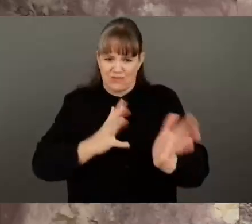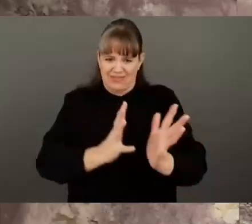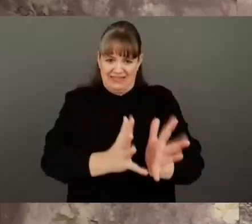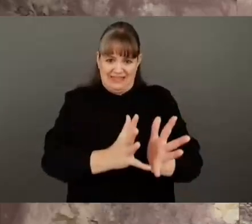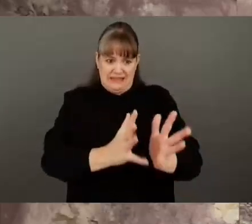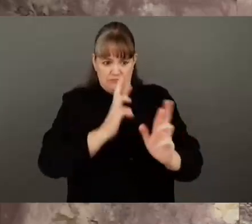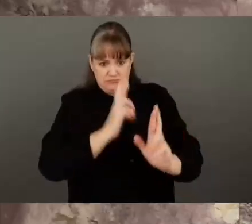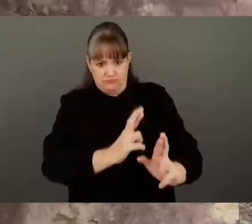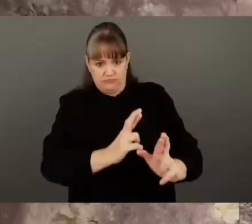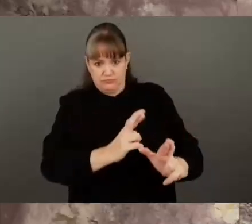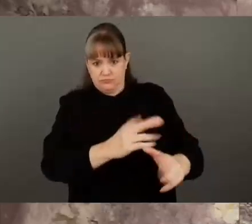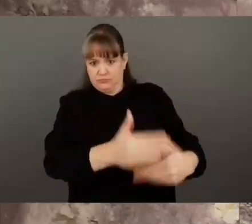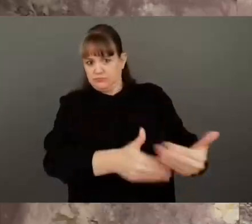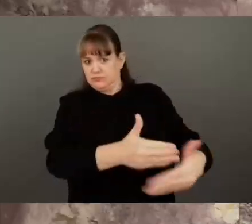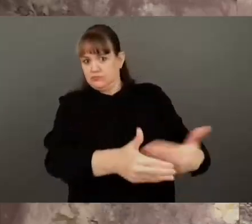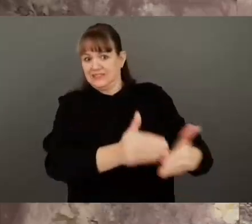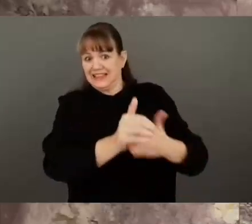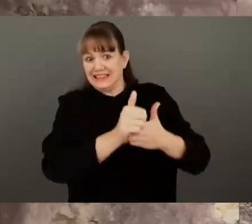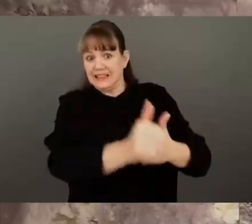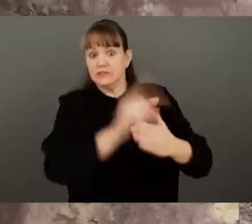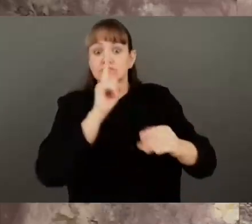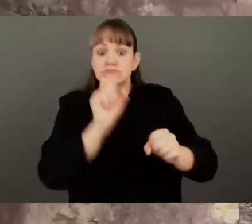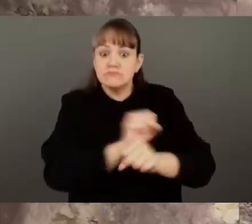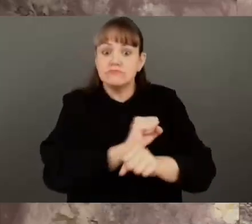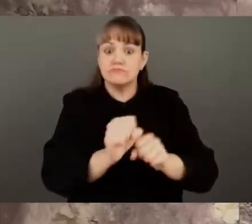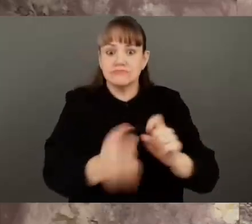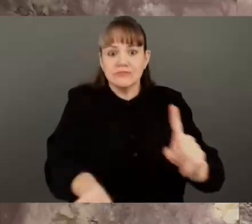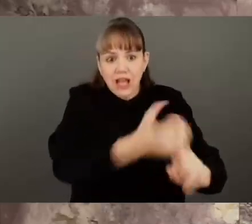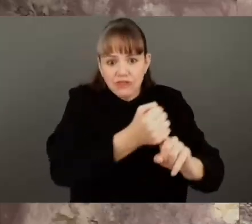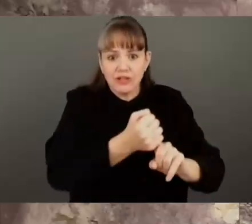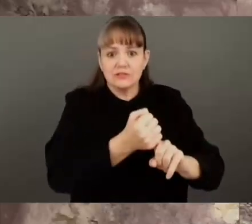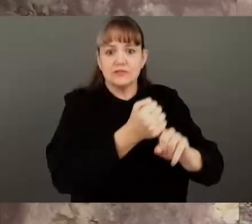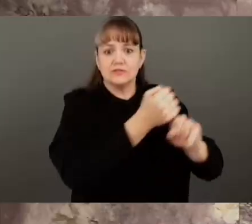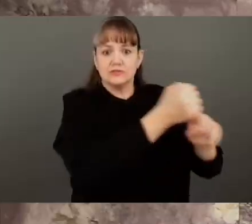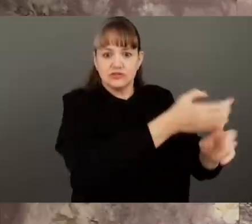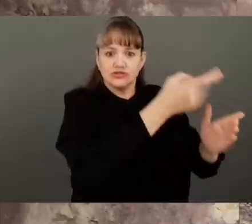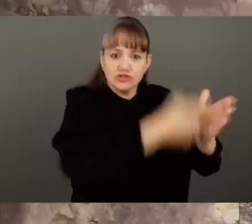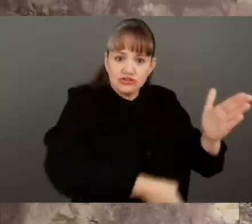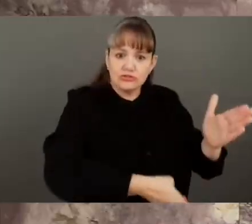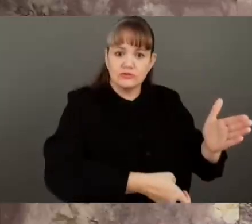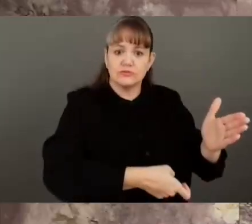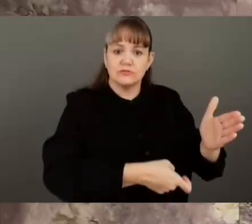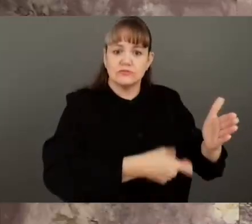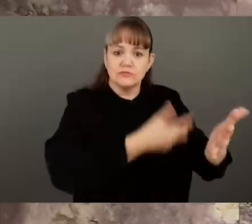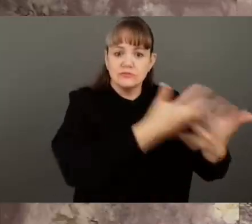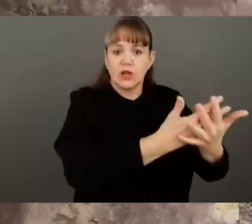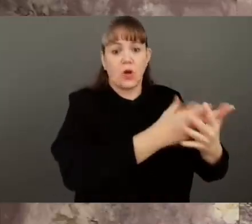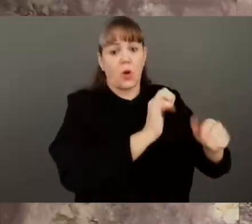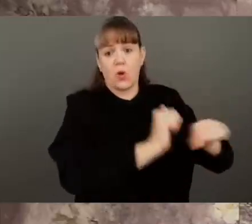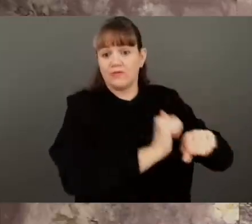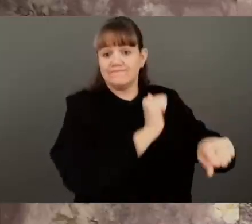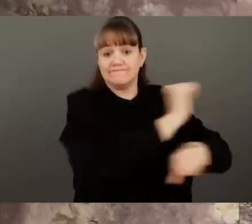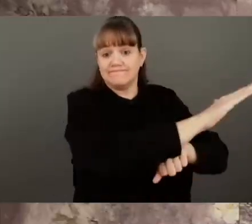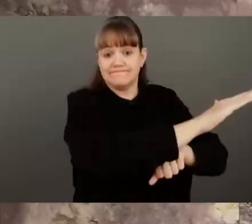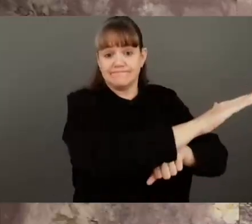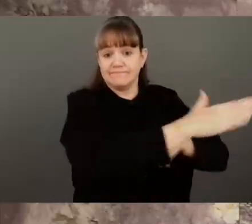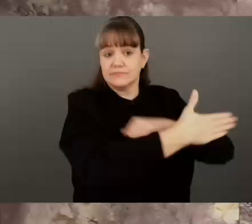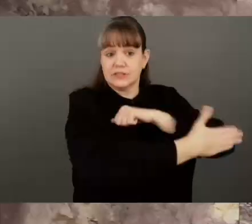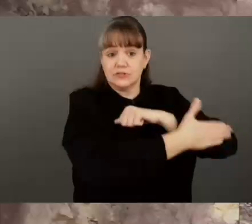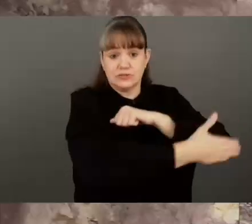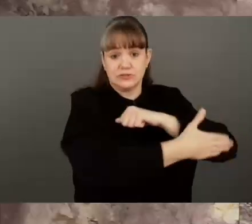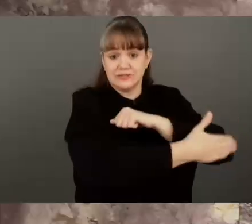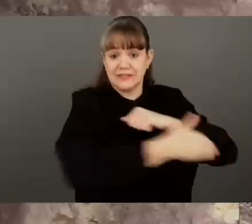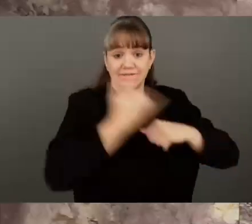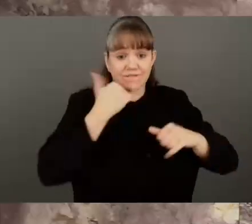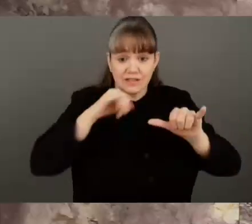arrests, charges, and convictions, or removals from Canada if people are not in the country lawfully. We will continue to